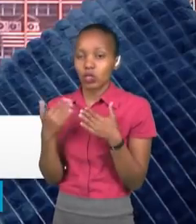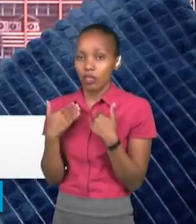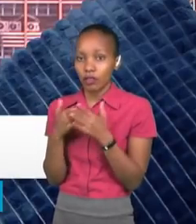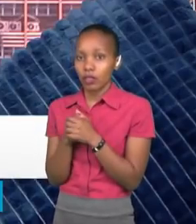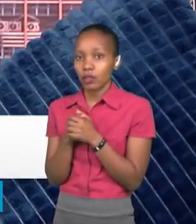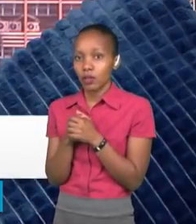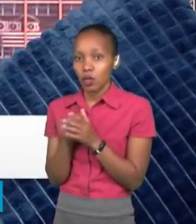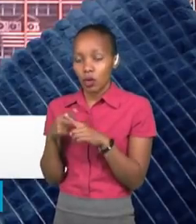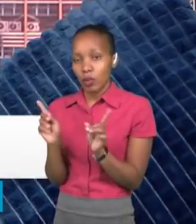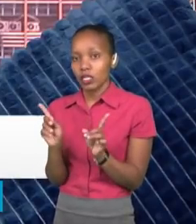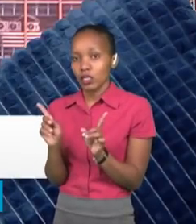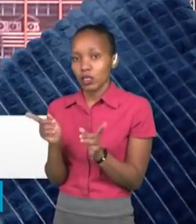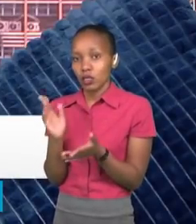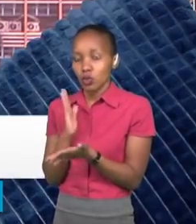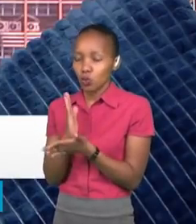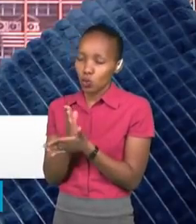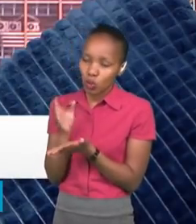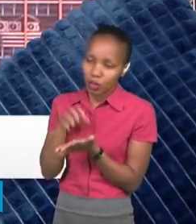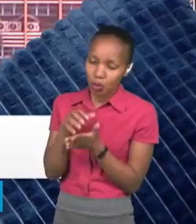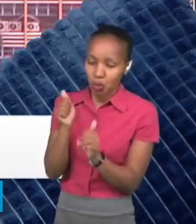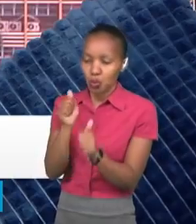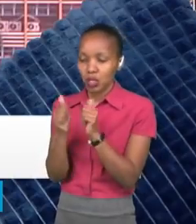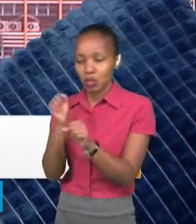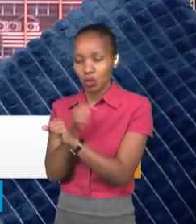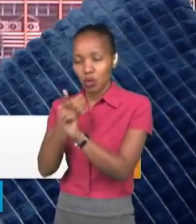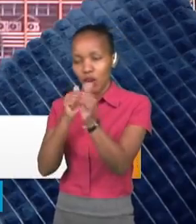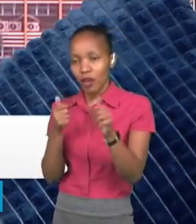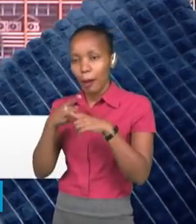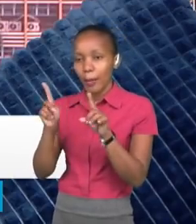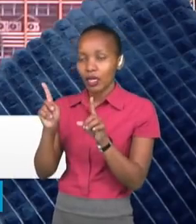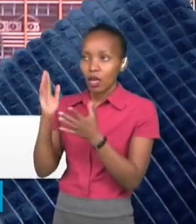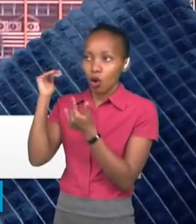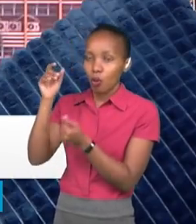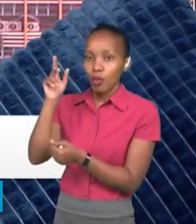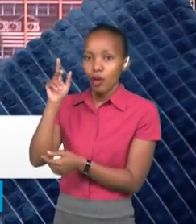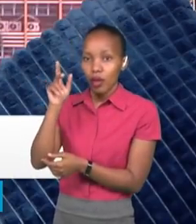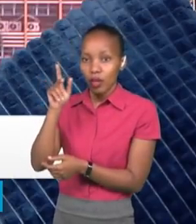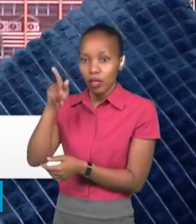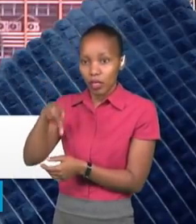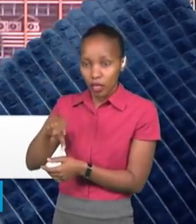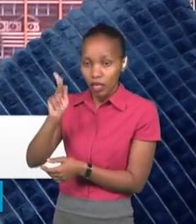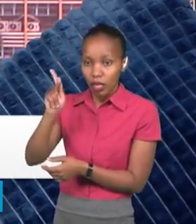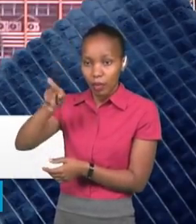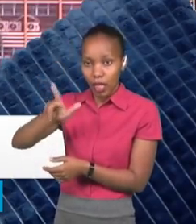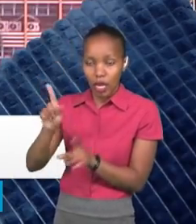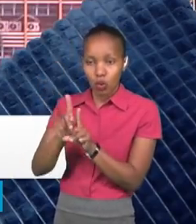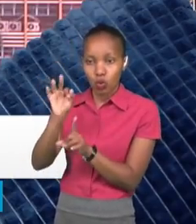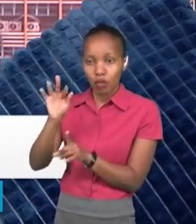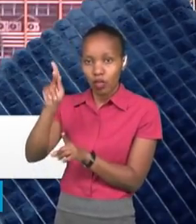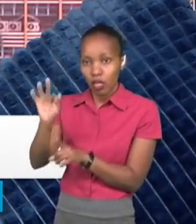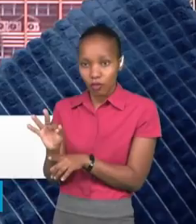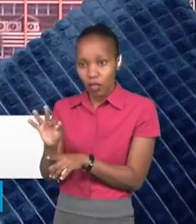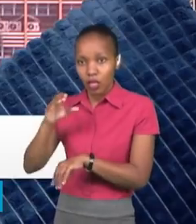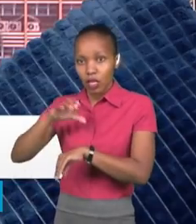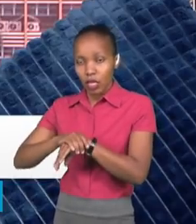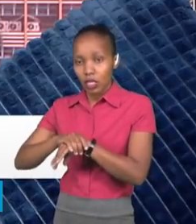It's expected, but it's an unfortunate situation. I really hope that KPL and FKF will be able to get some reprieve